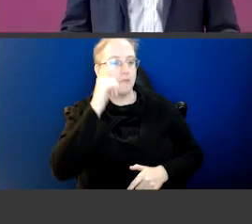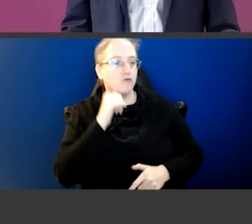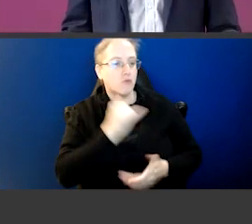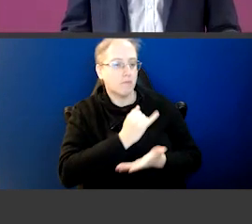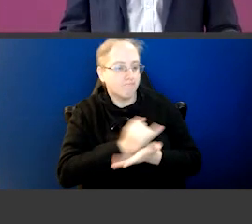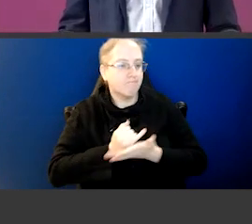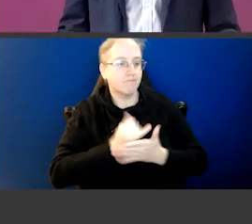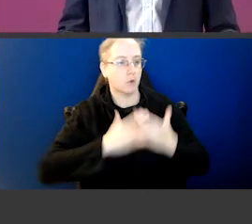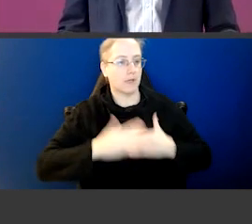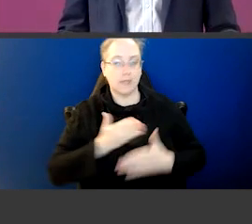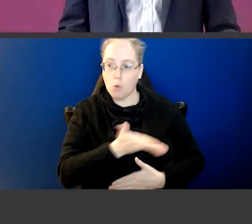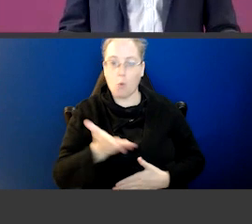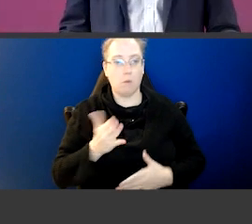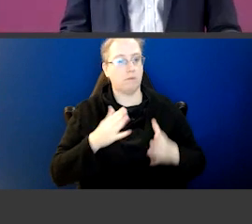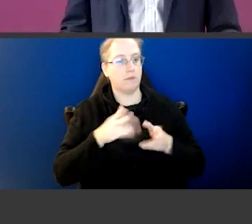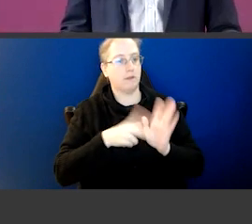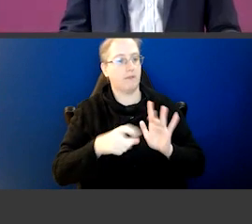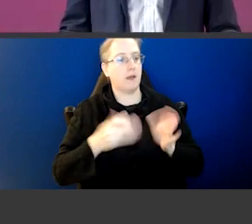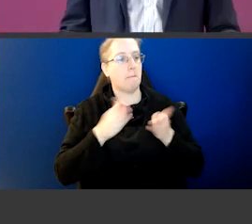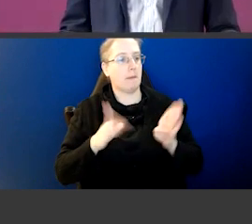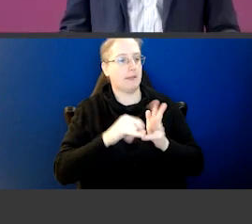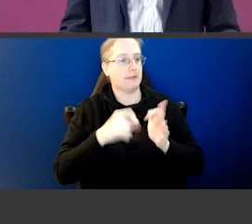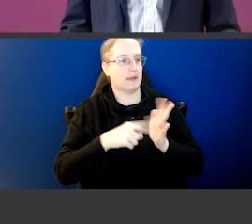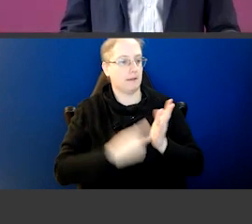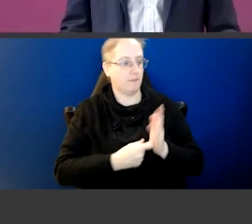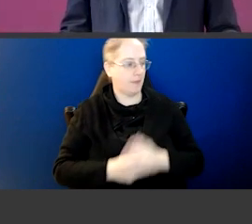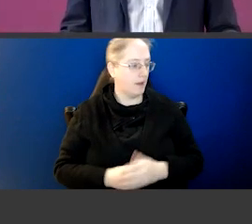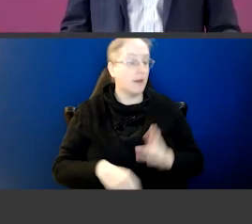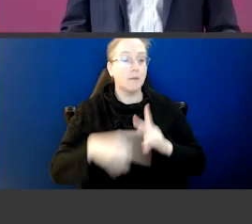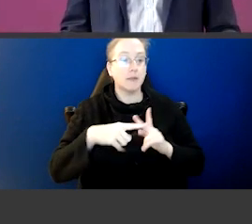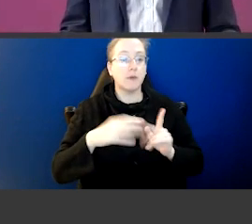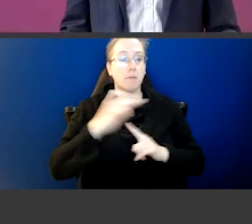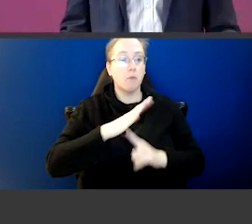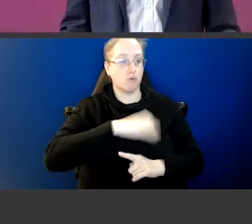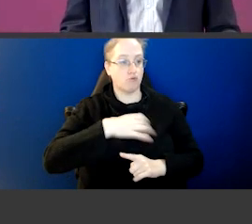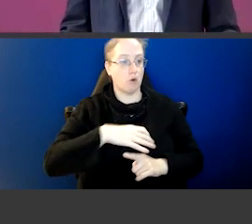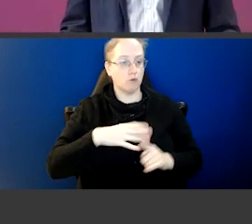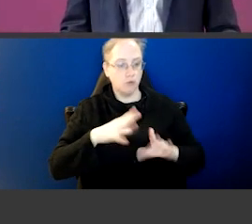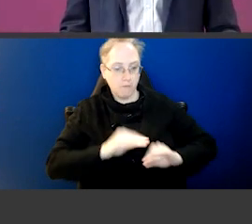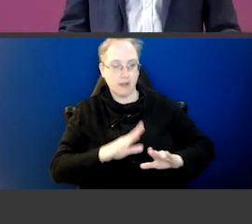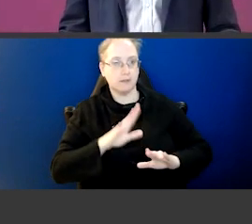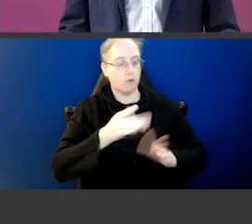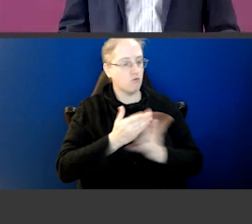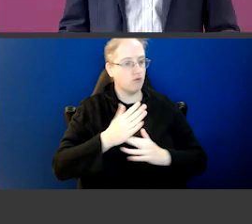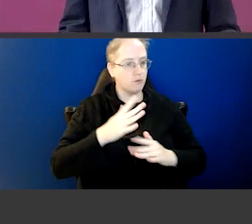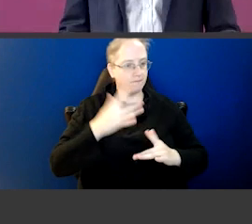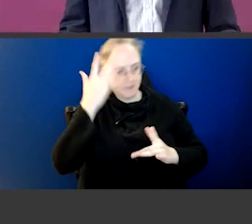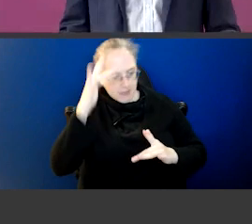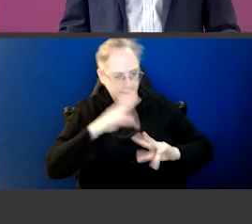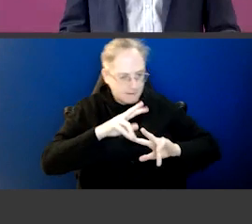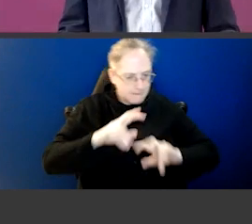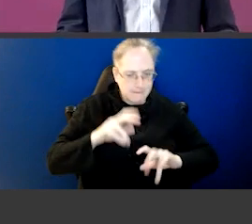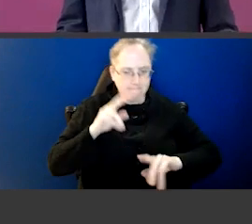sector. We also have an important role to prevent corruption via strategic research and intelligence, reporting on